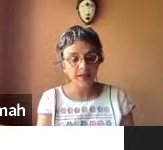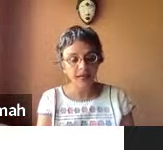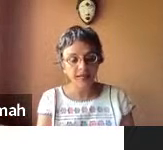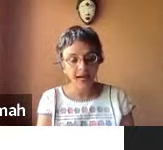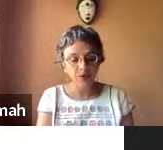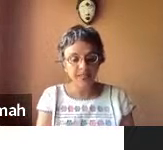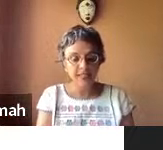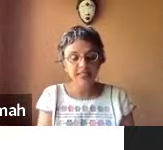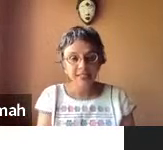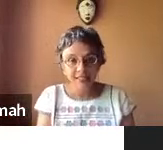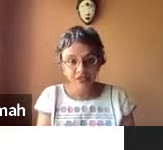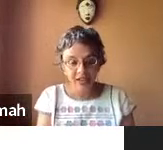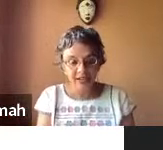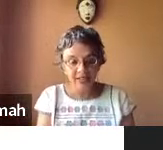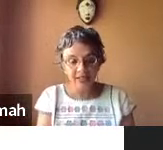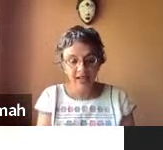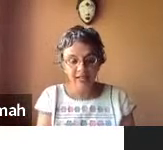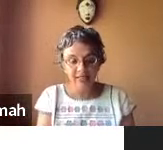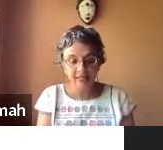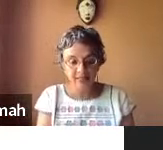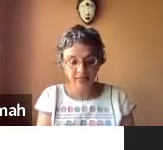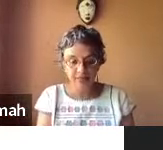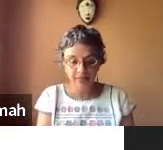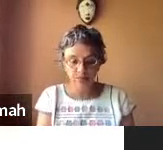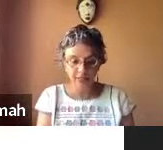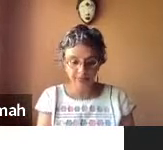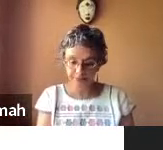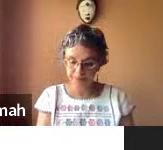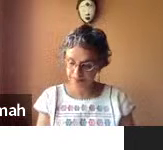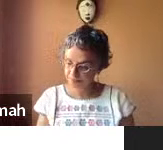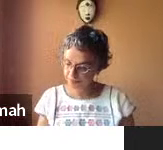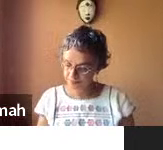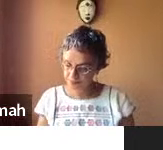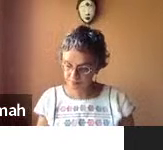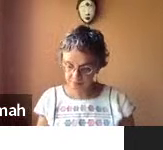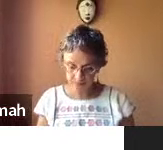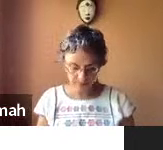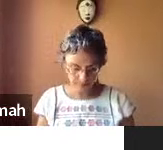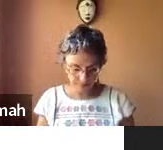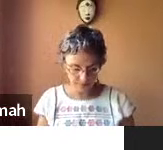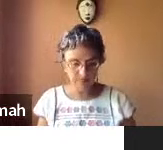Ethiopia, Malawi, Niger, and Zimbabwe.